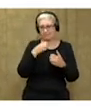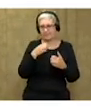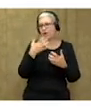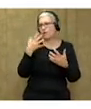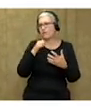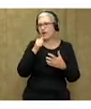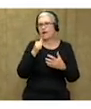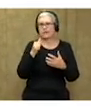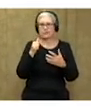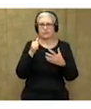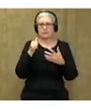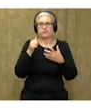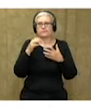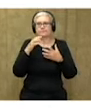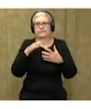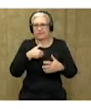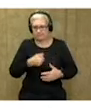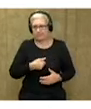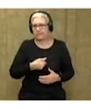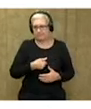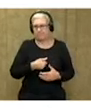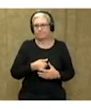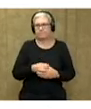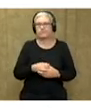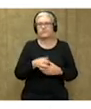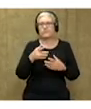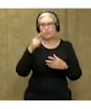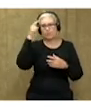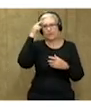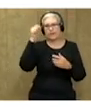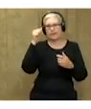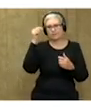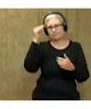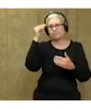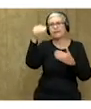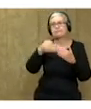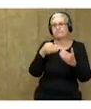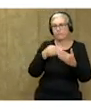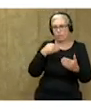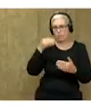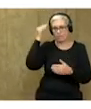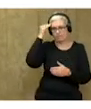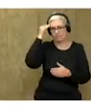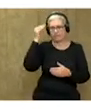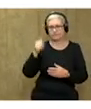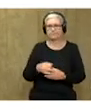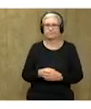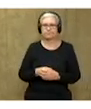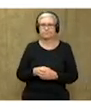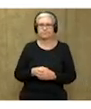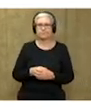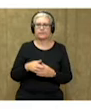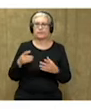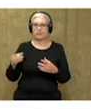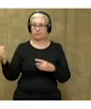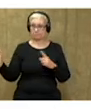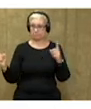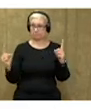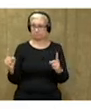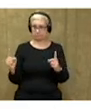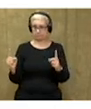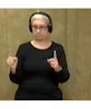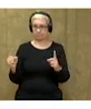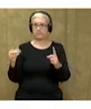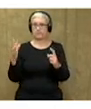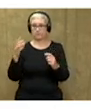saying. So that's really important to be able to think ahead. And then together, the two of you come up with solutions. How can we resolve